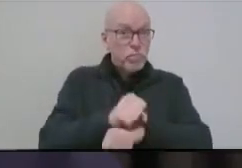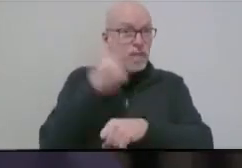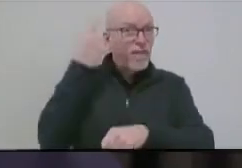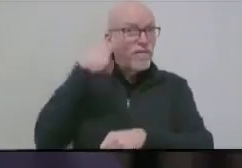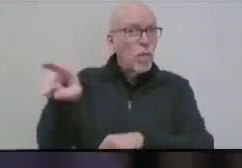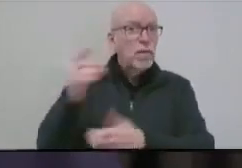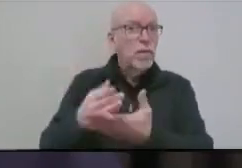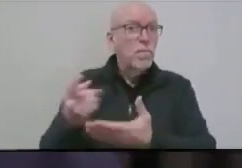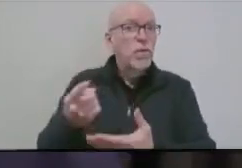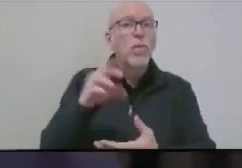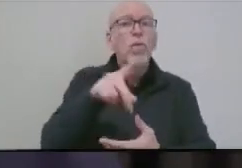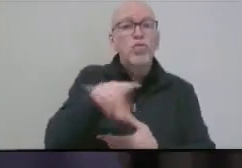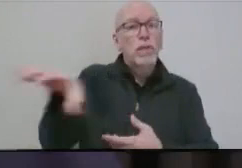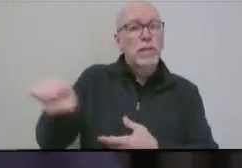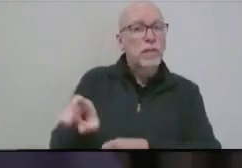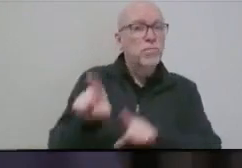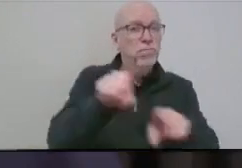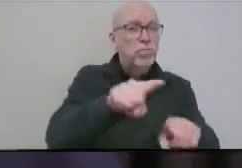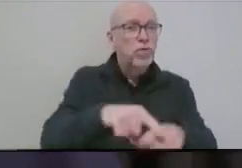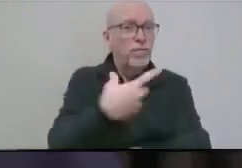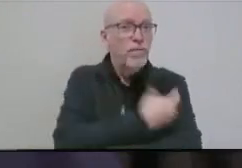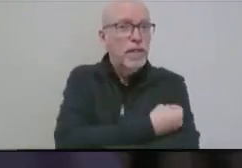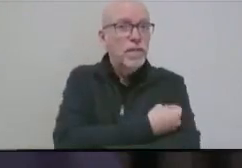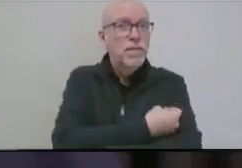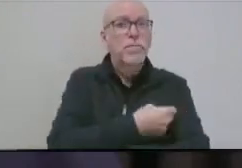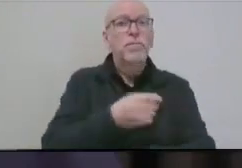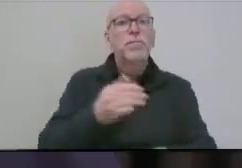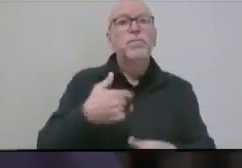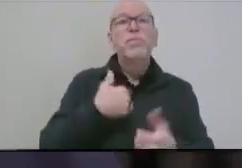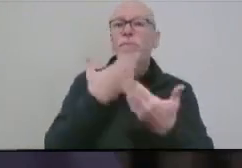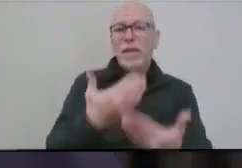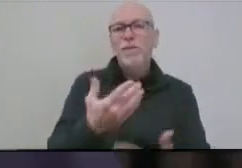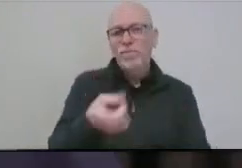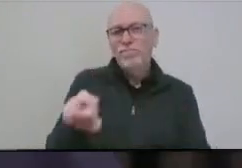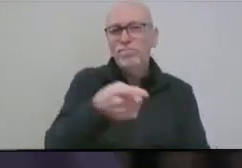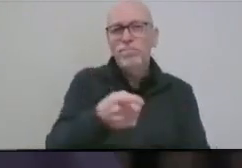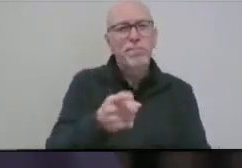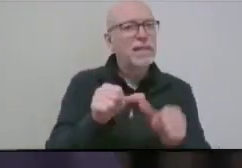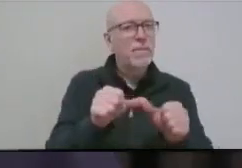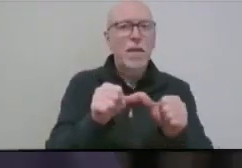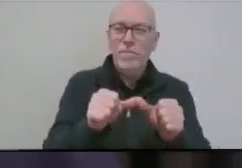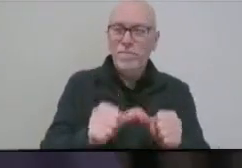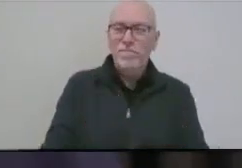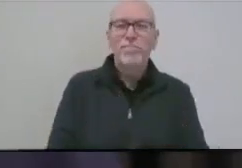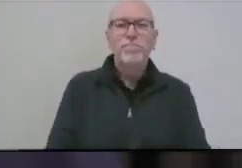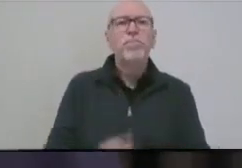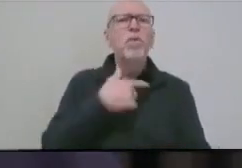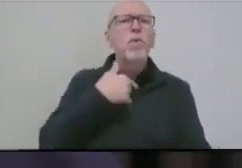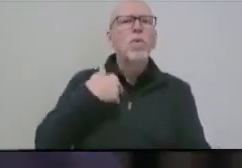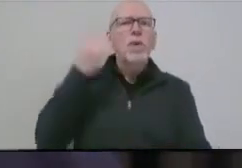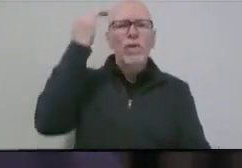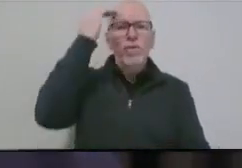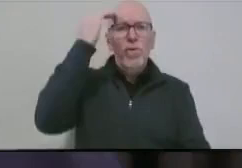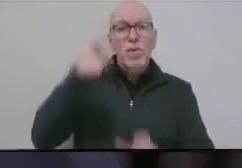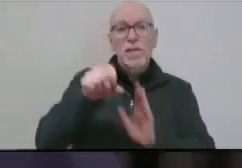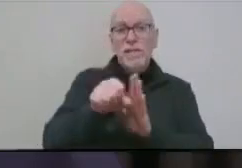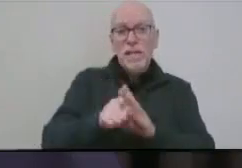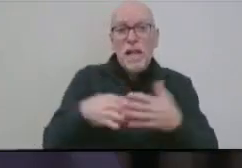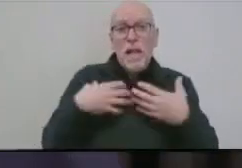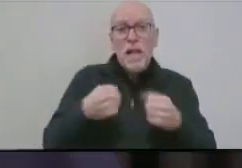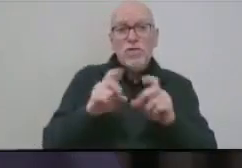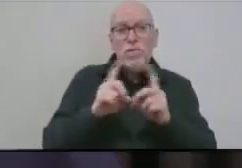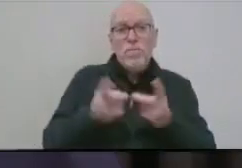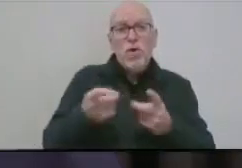or taken them to the vaccination site, our first thanks are to you. Keep it up. As we know, the State Health Department built a